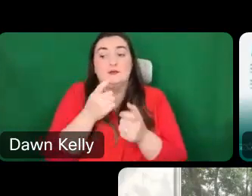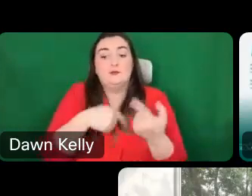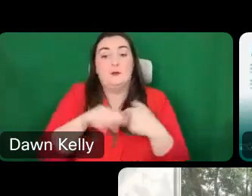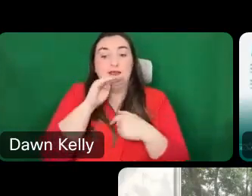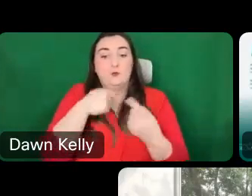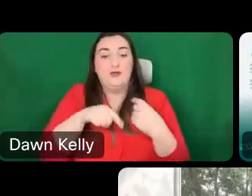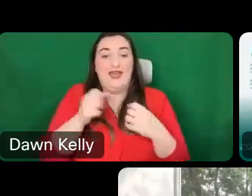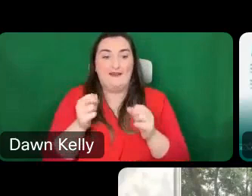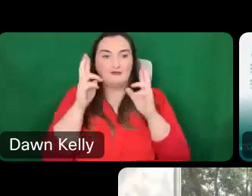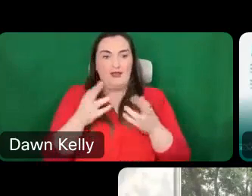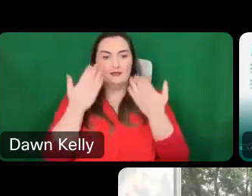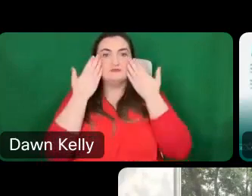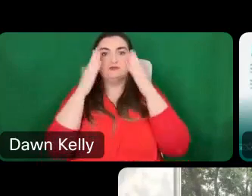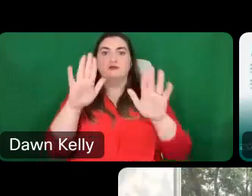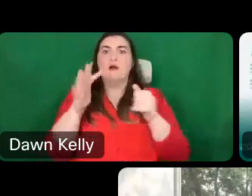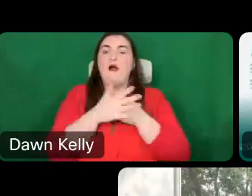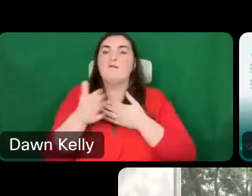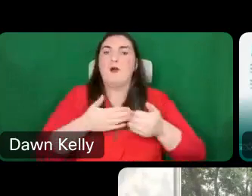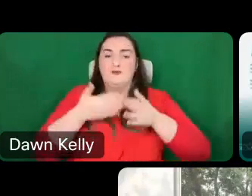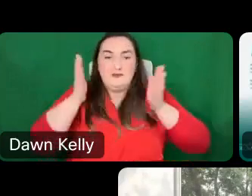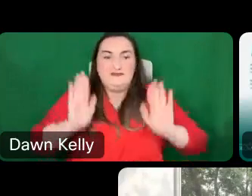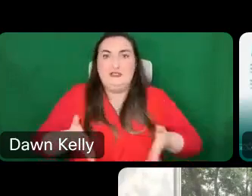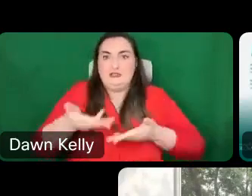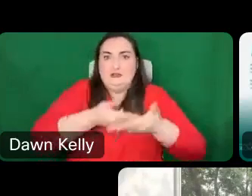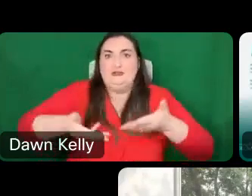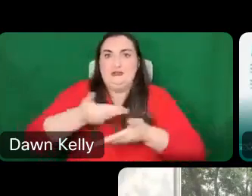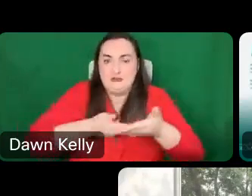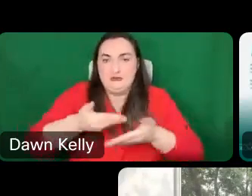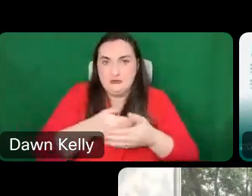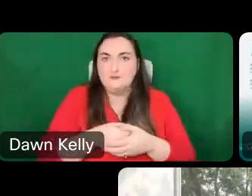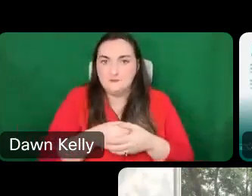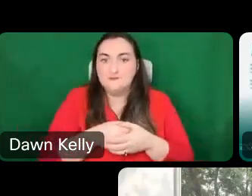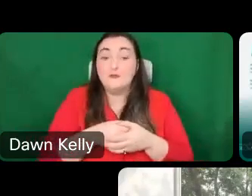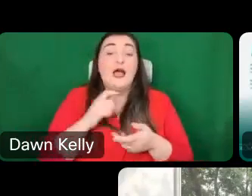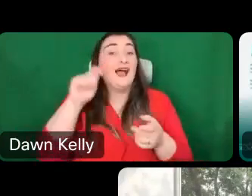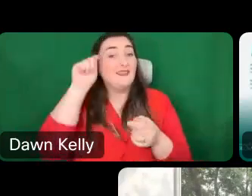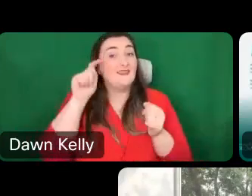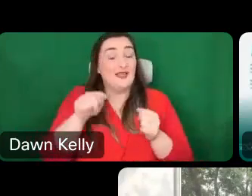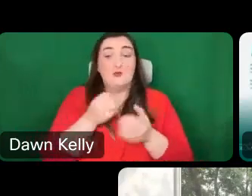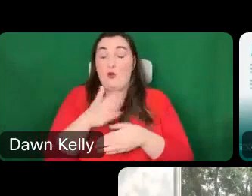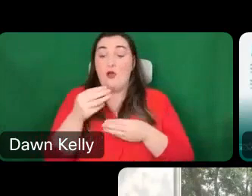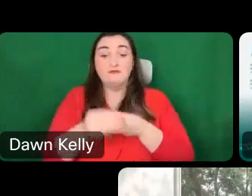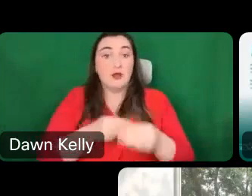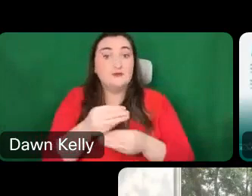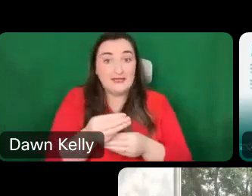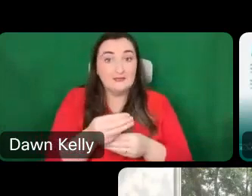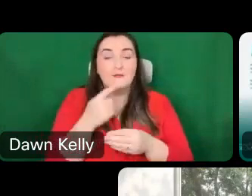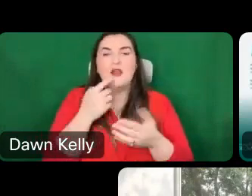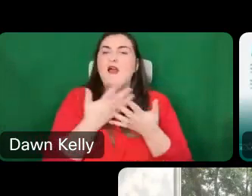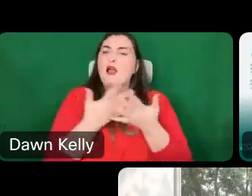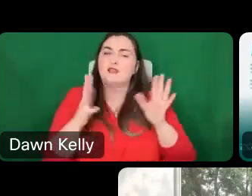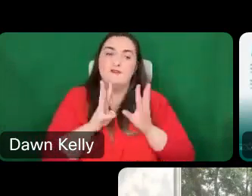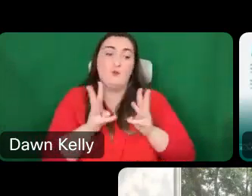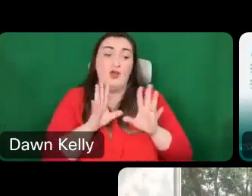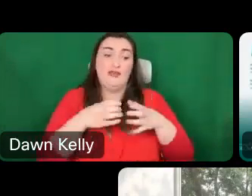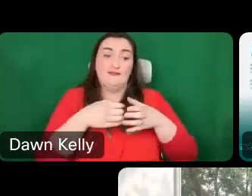an accurate reflection of what has been discussed in the format that is under the legislation. I think they're all processes, but there are lots of working groups that are